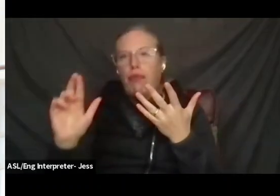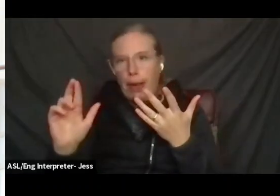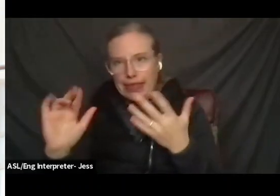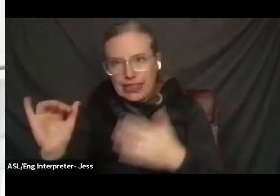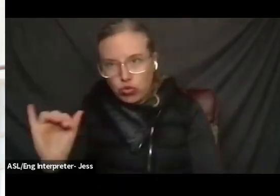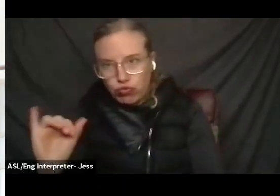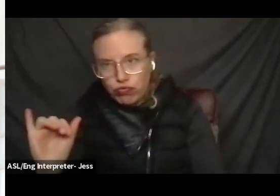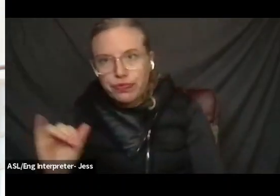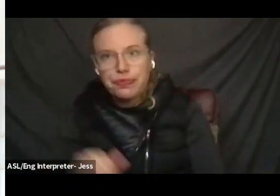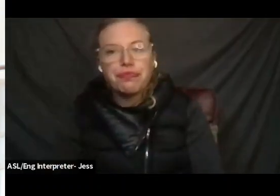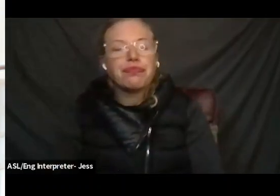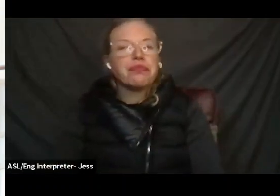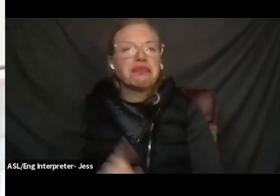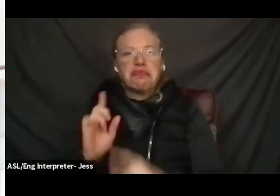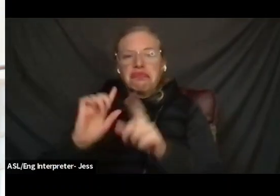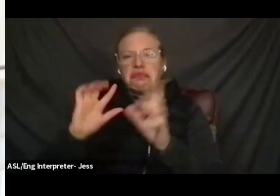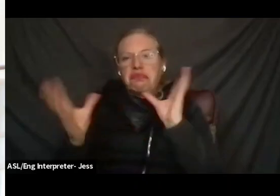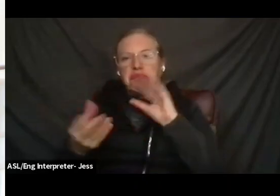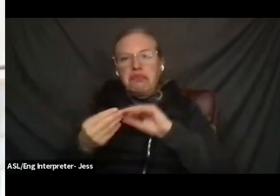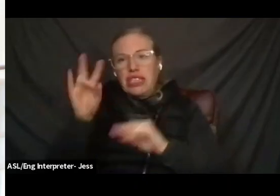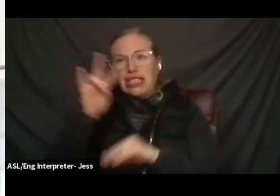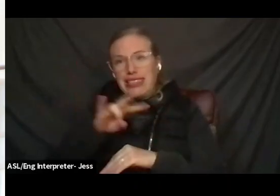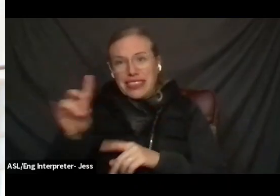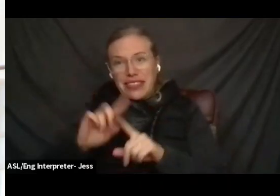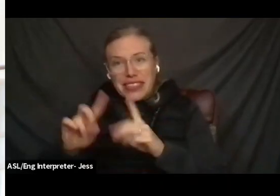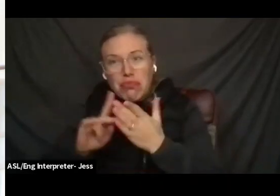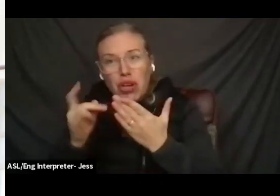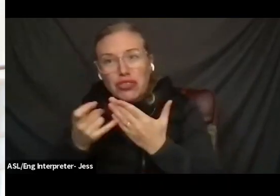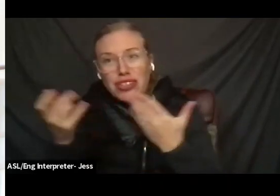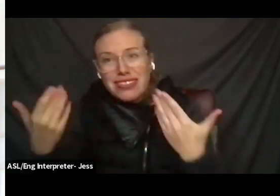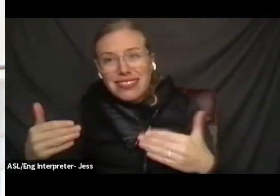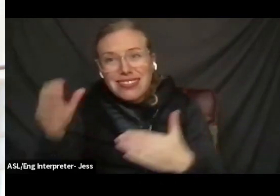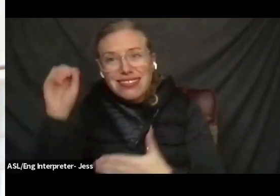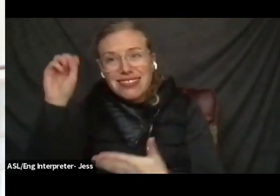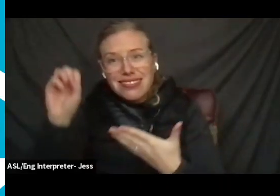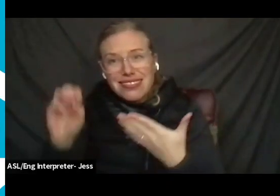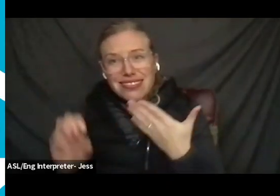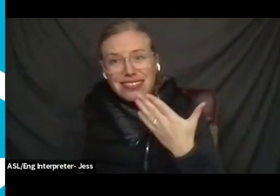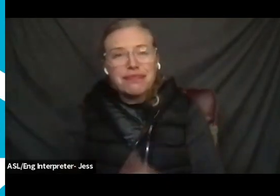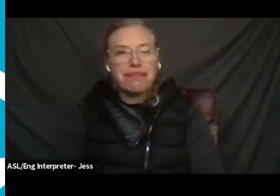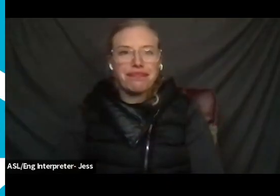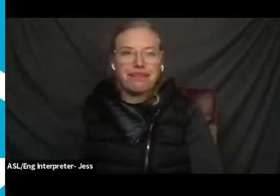So that kind of totals our 77 projects.